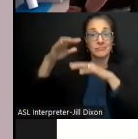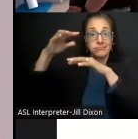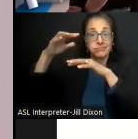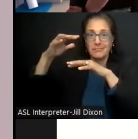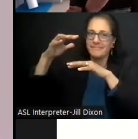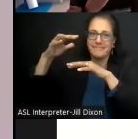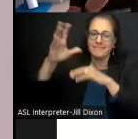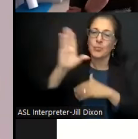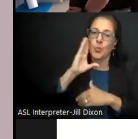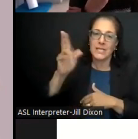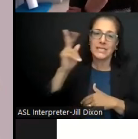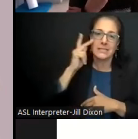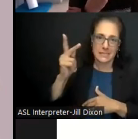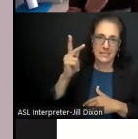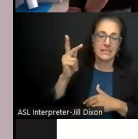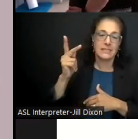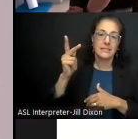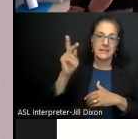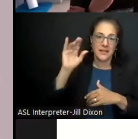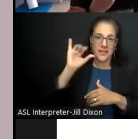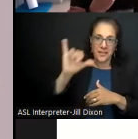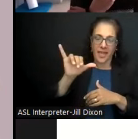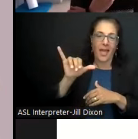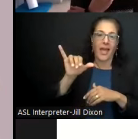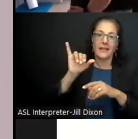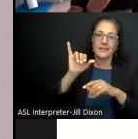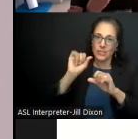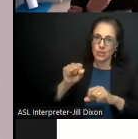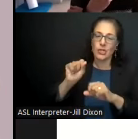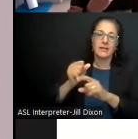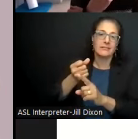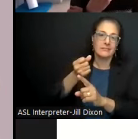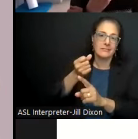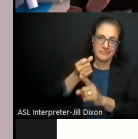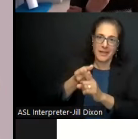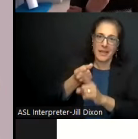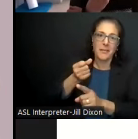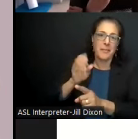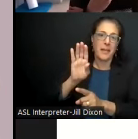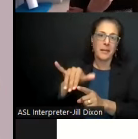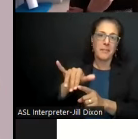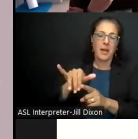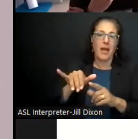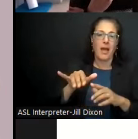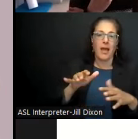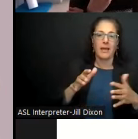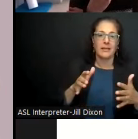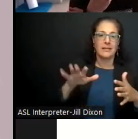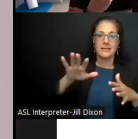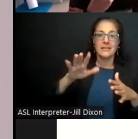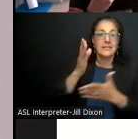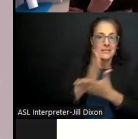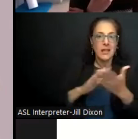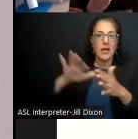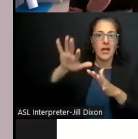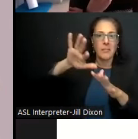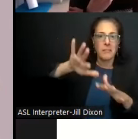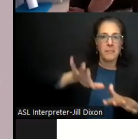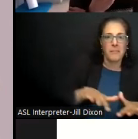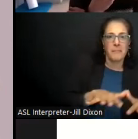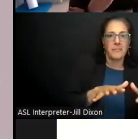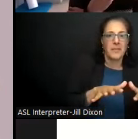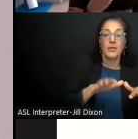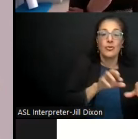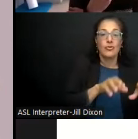you'll see that it is susceptible to certain, sort of low-lying areas that, our roadways and